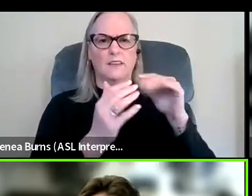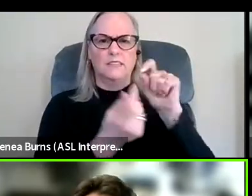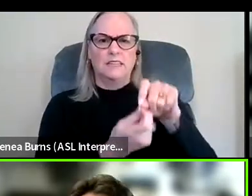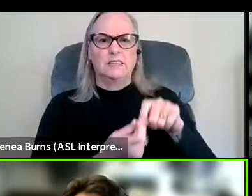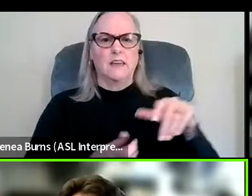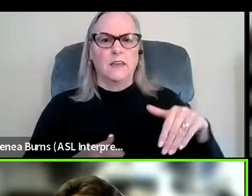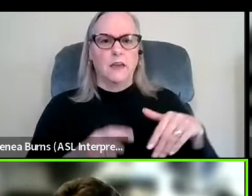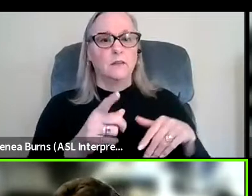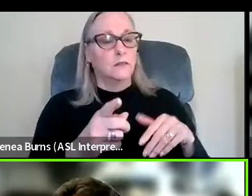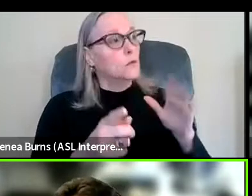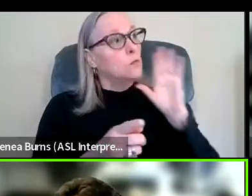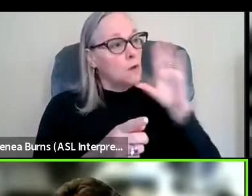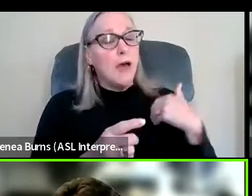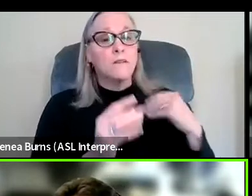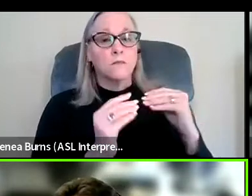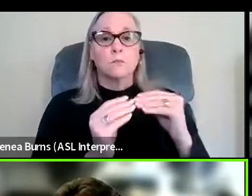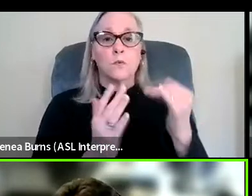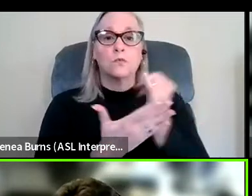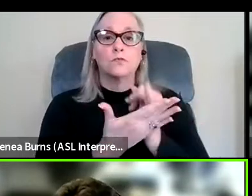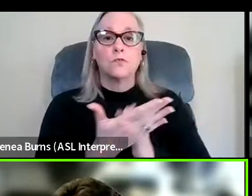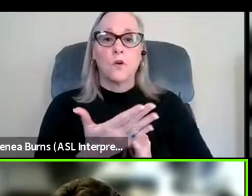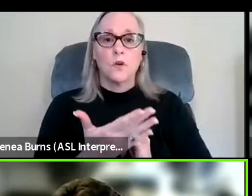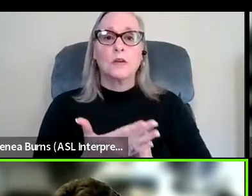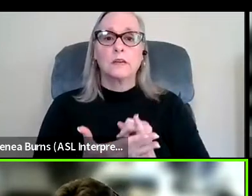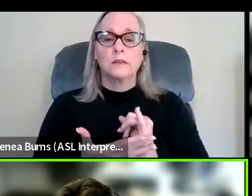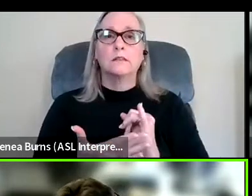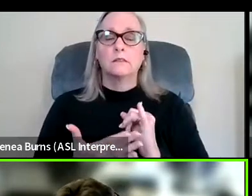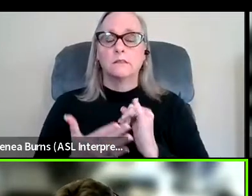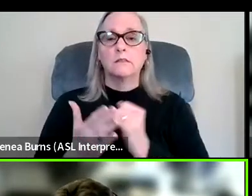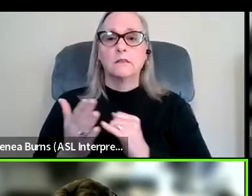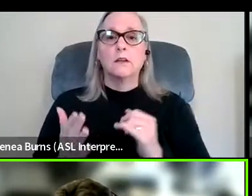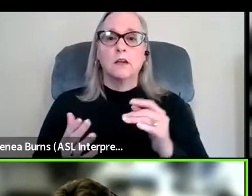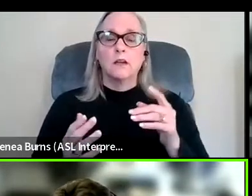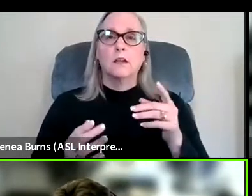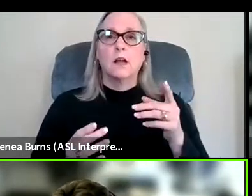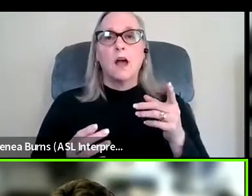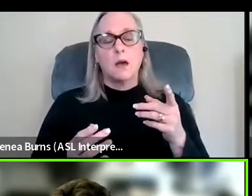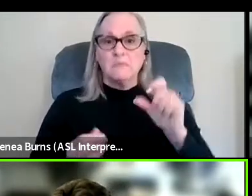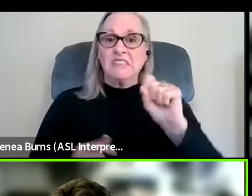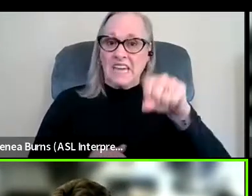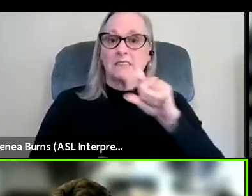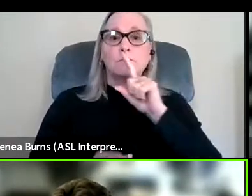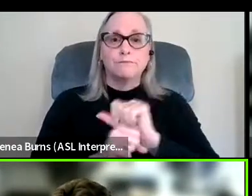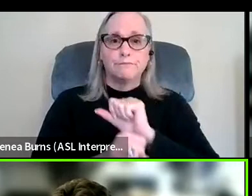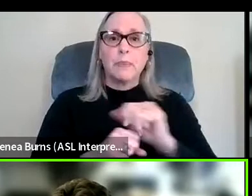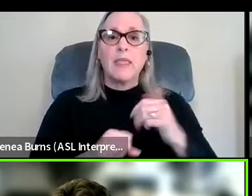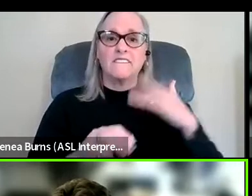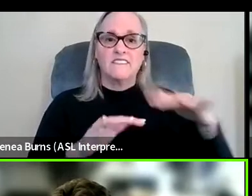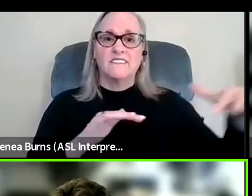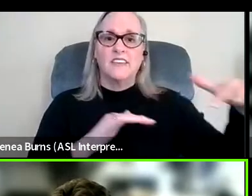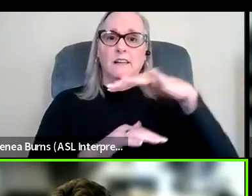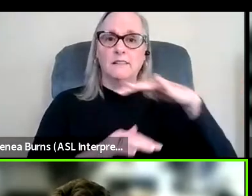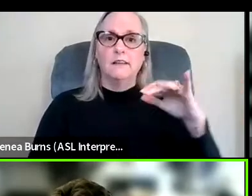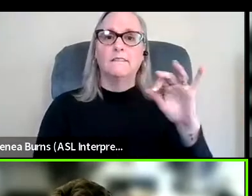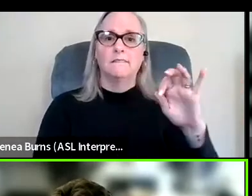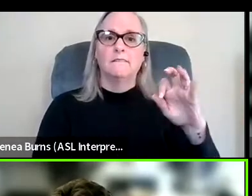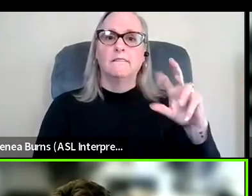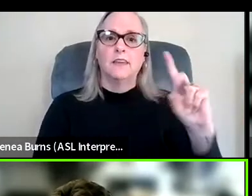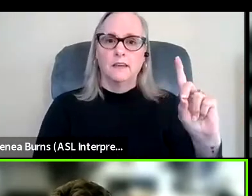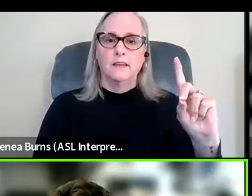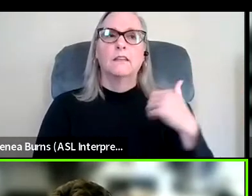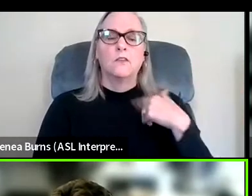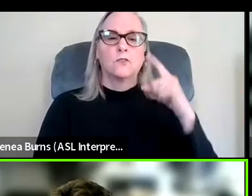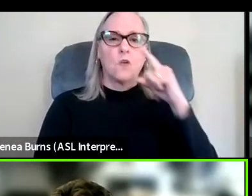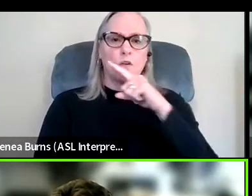we'll have some more renderings. There is a field, Young, maybe you want to go over the dimensions of the field, but there is an